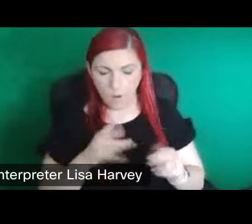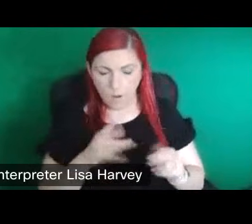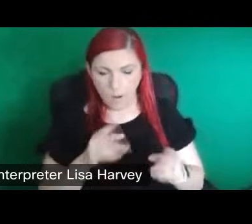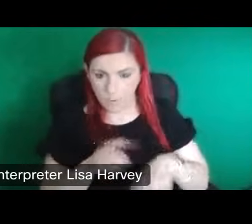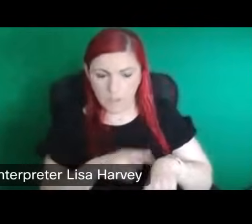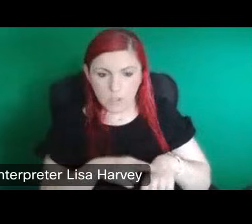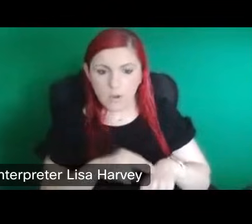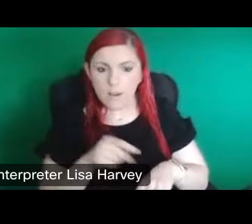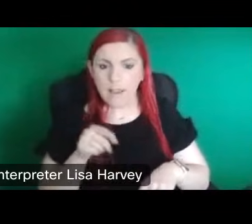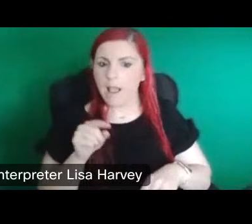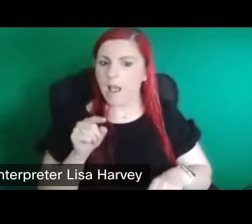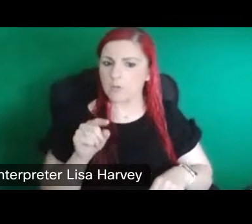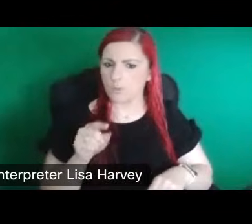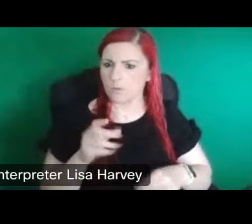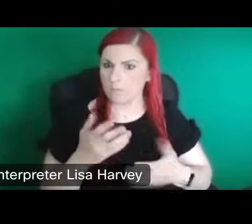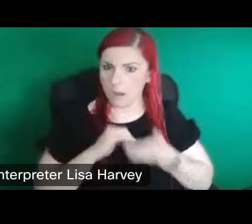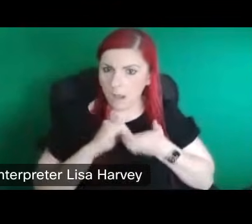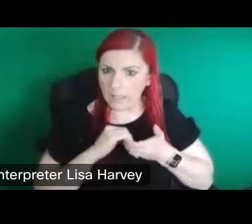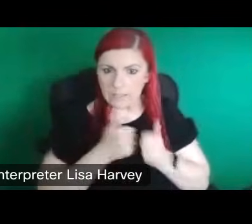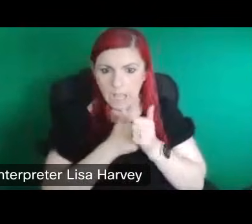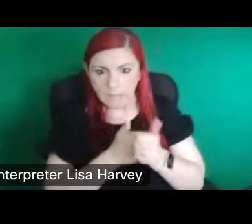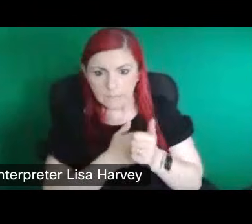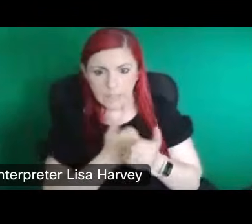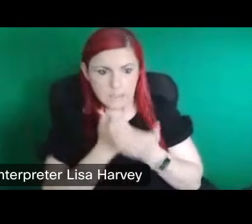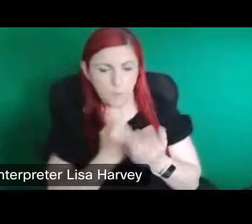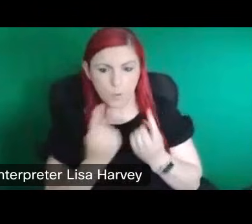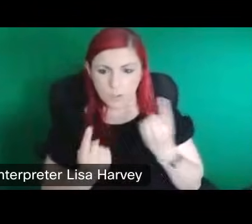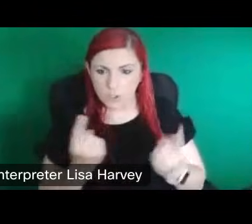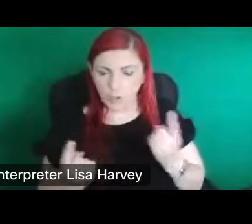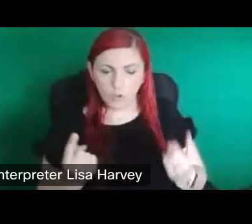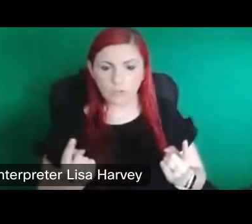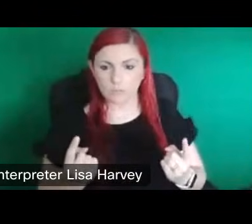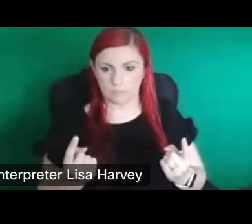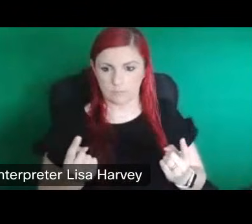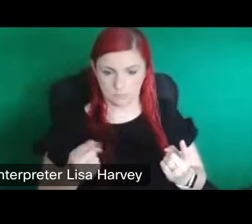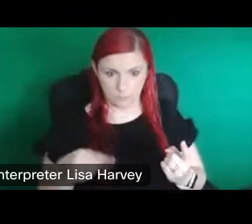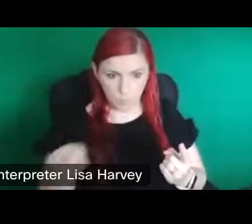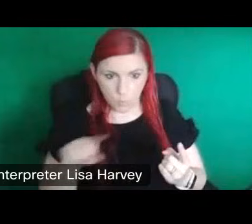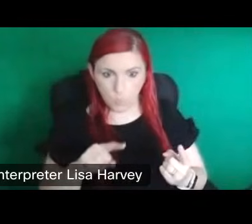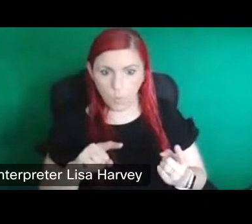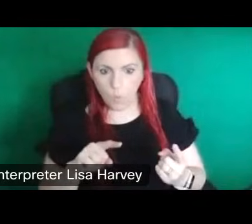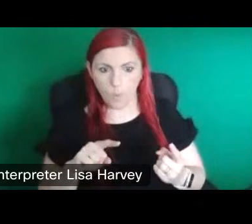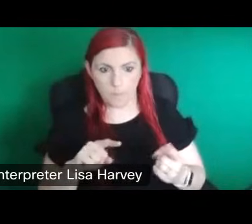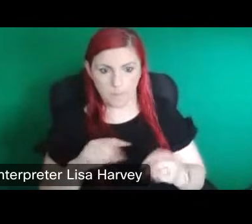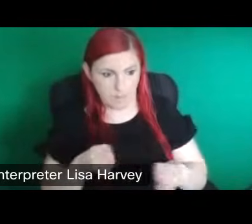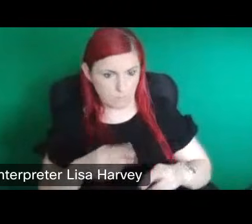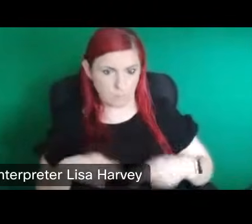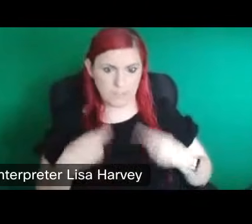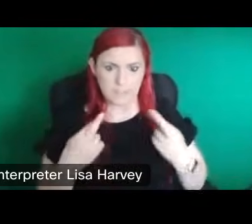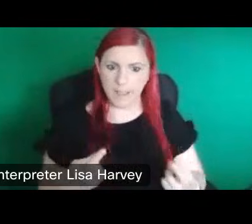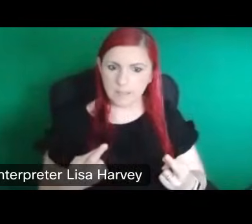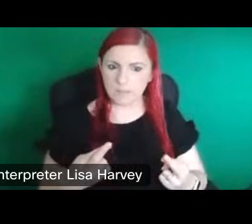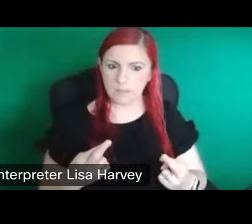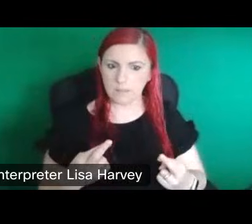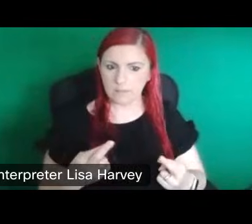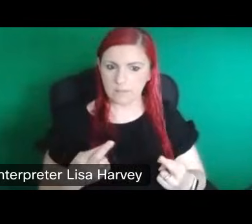colleagues advocate for honesty and support each other in times of challenge? Do peers and those respected as leaders uphold standards for